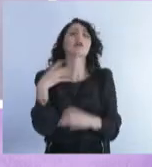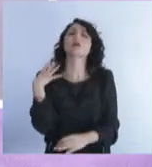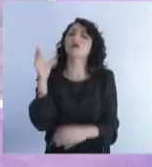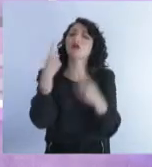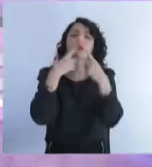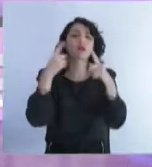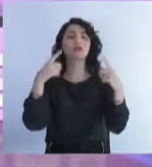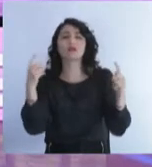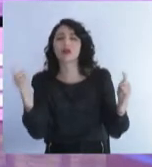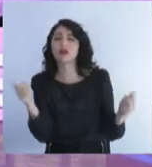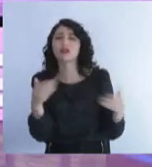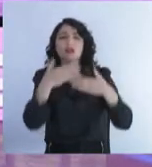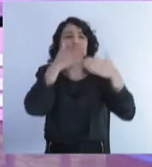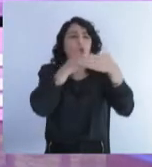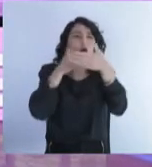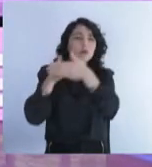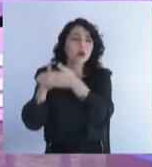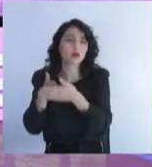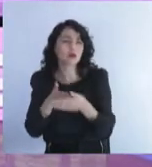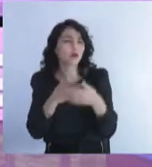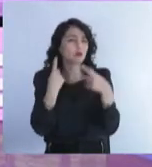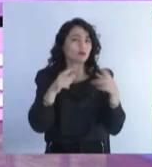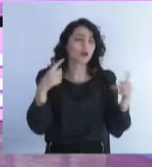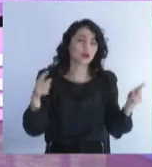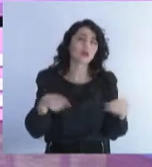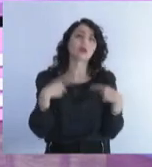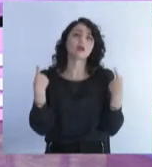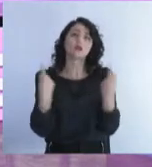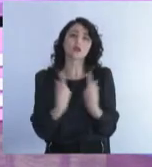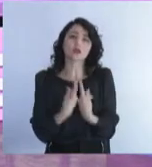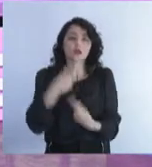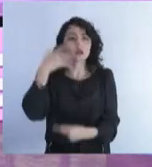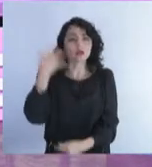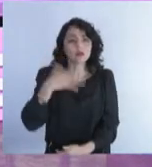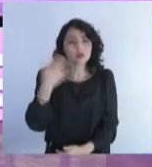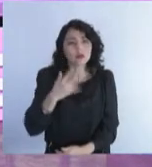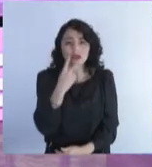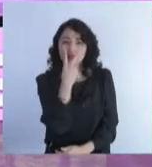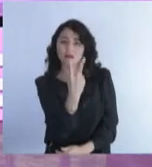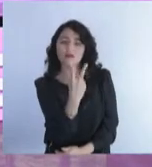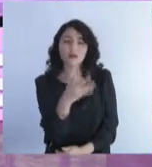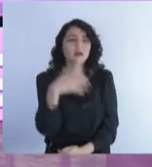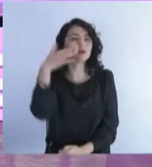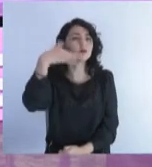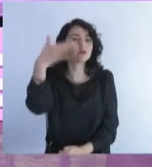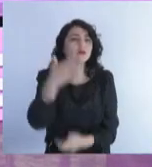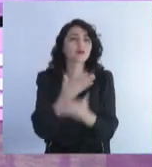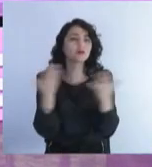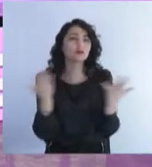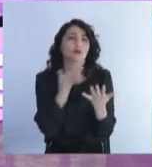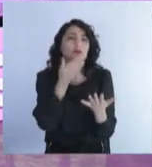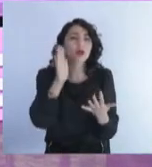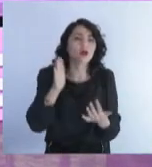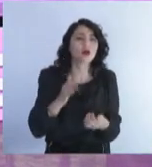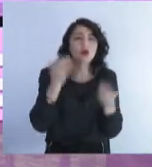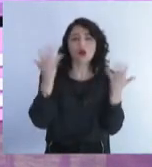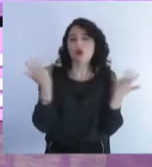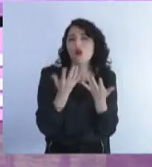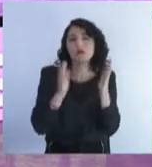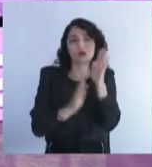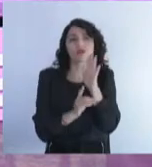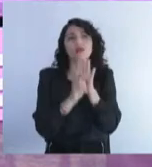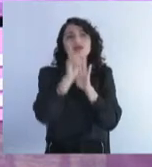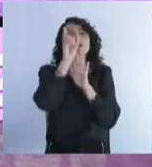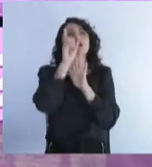might arise, realizing that we and everyone around us can get better, can improve, can grow